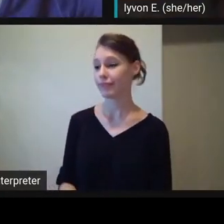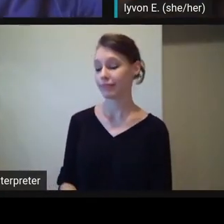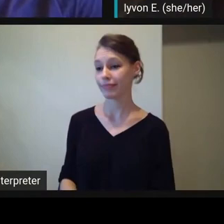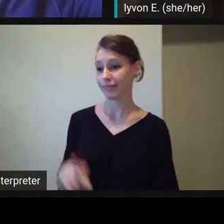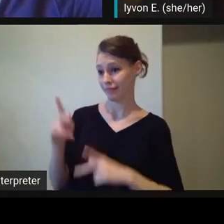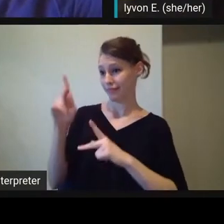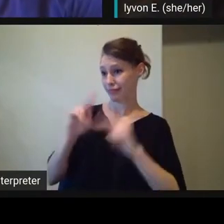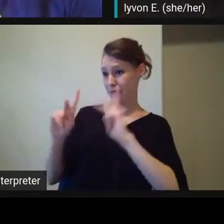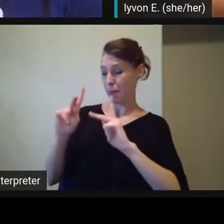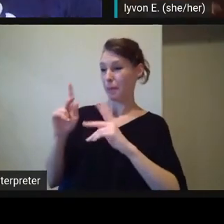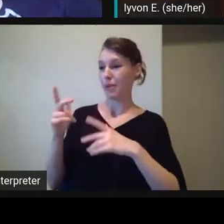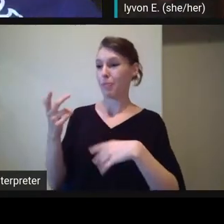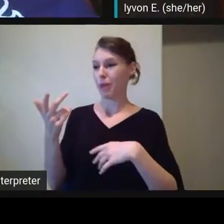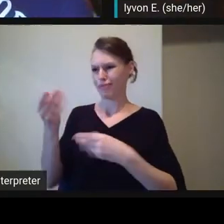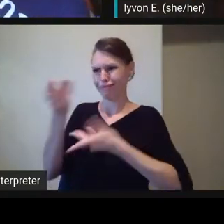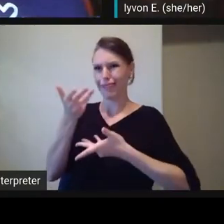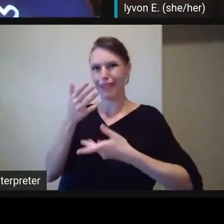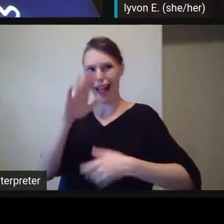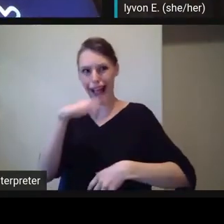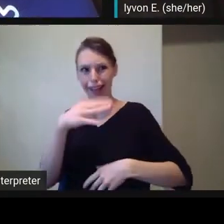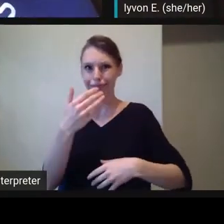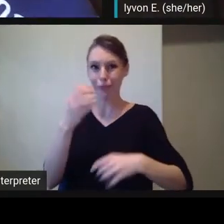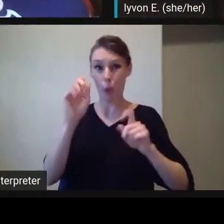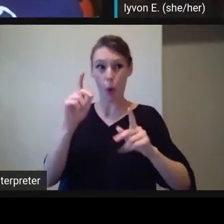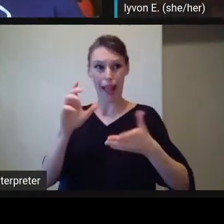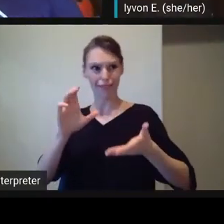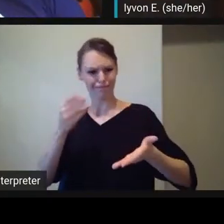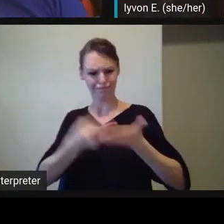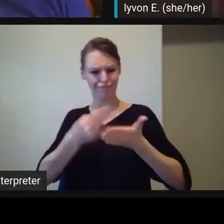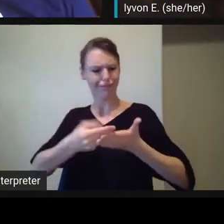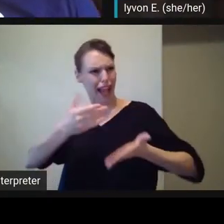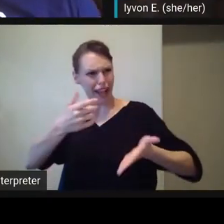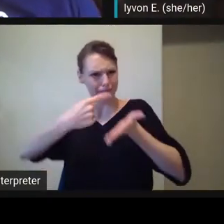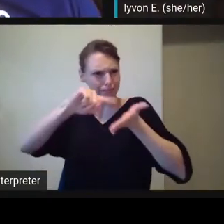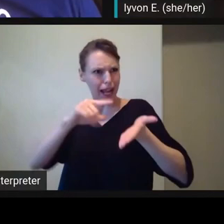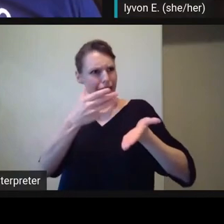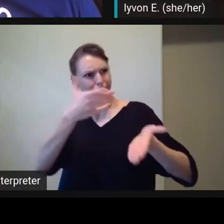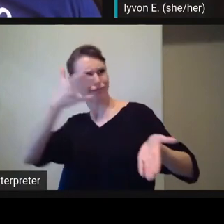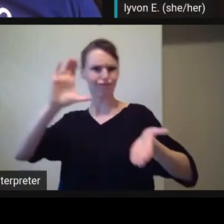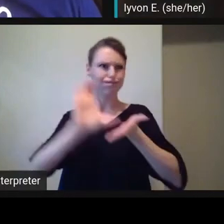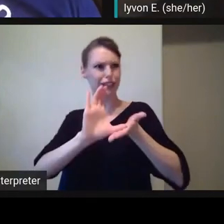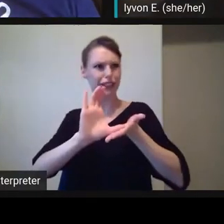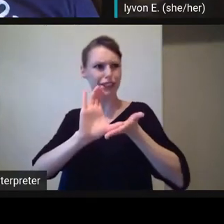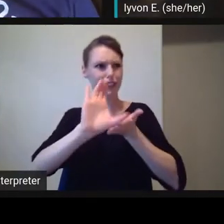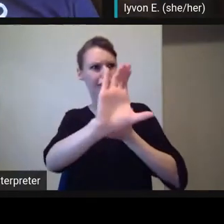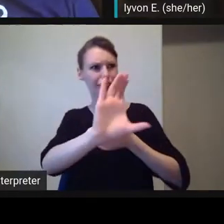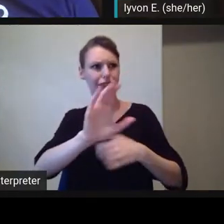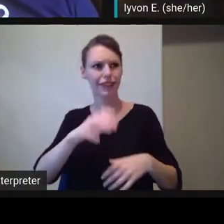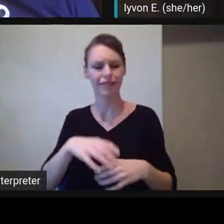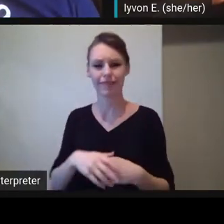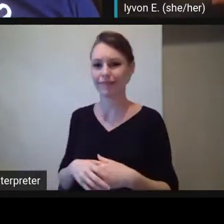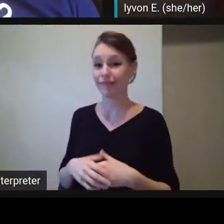to see a show. You know, when $300 you could see a show, get a night out,